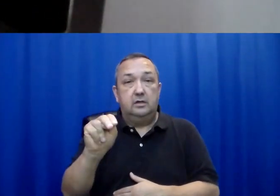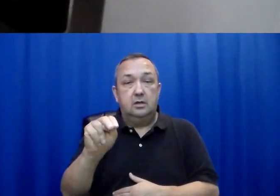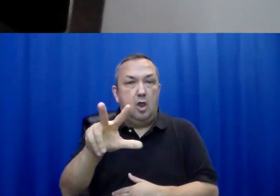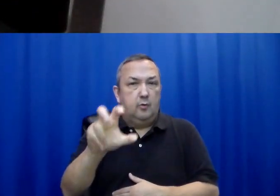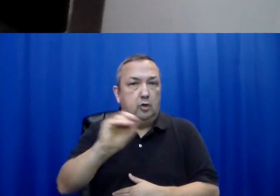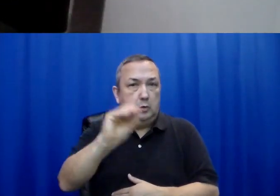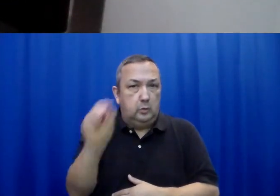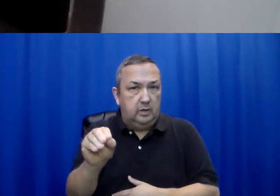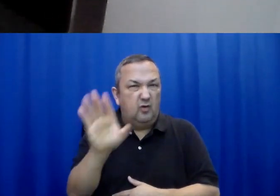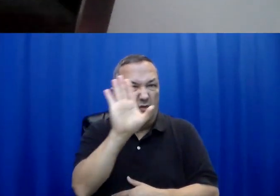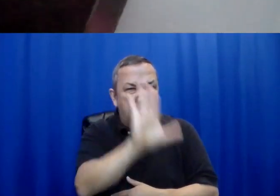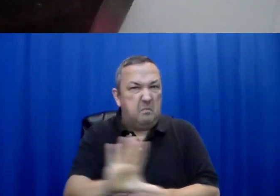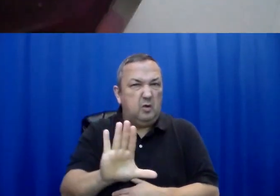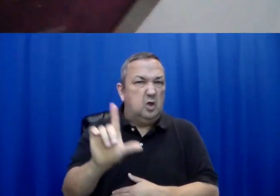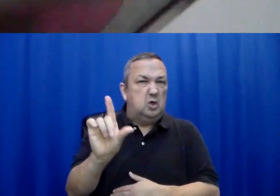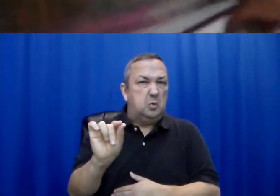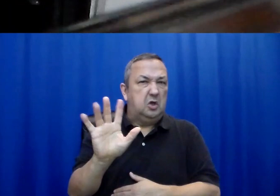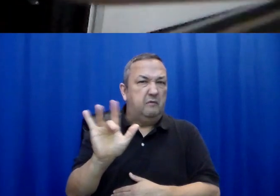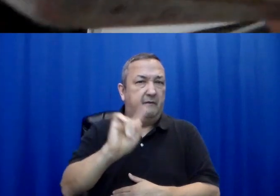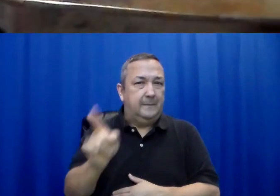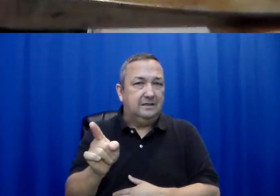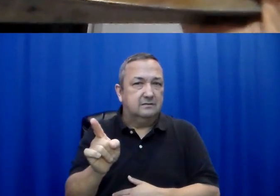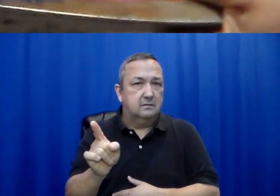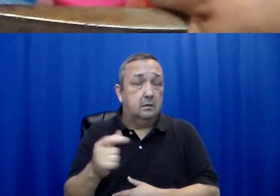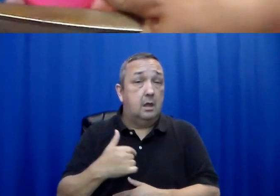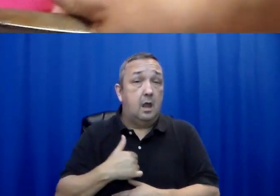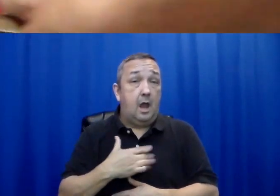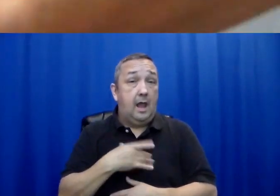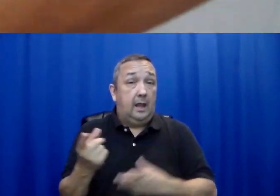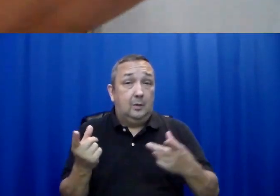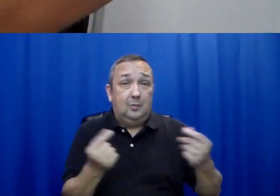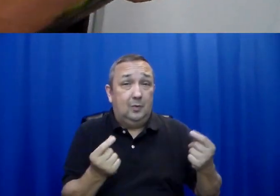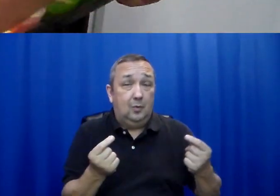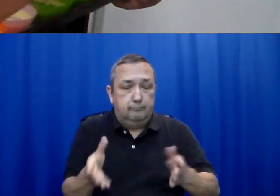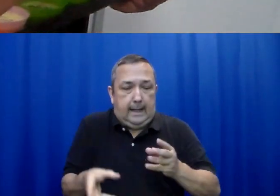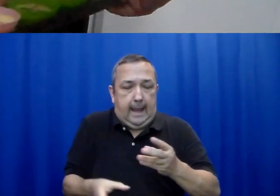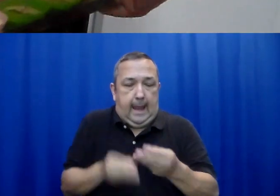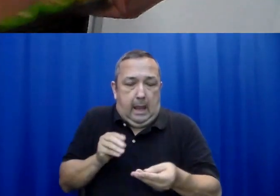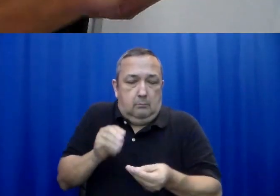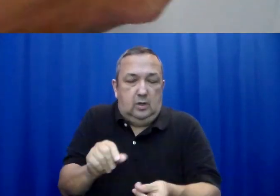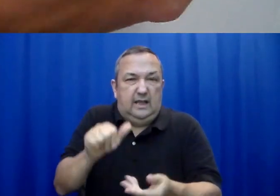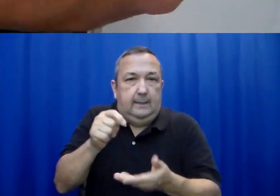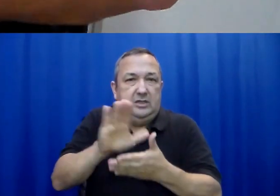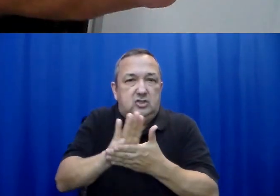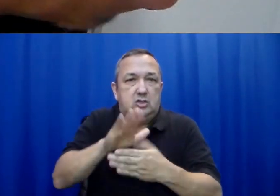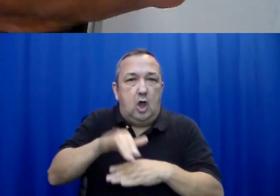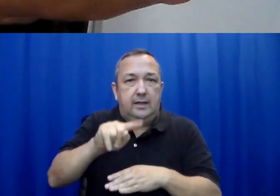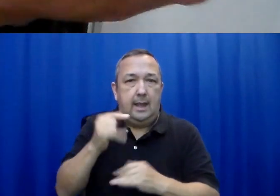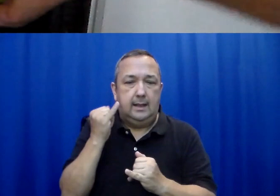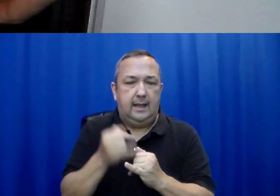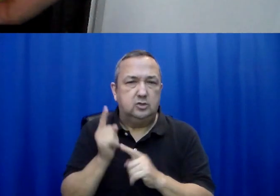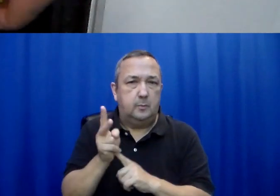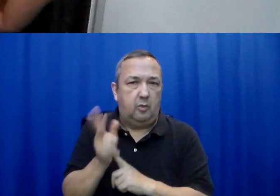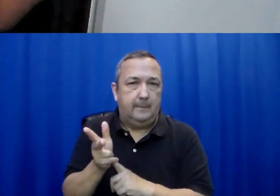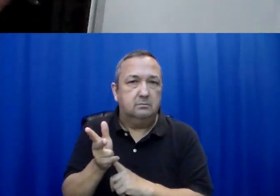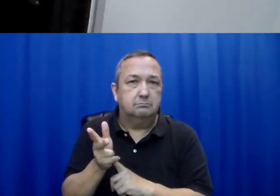into a preheated oven at 300 degrees for just about 20 to 25 minutes. I like to put a little piece of cheese on top of